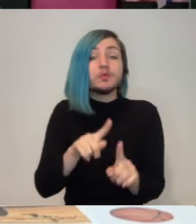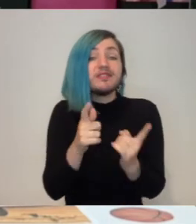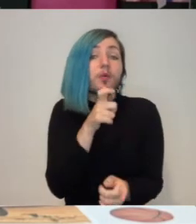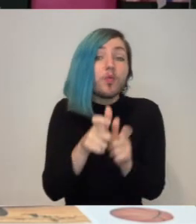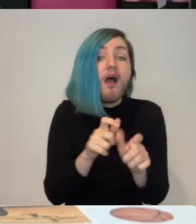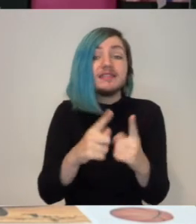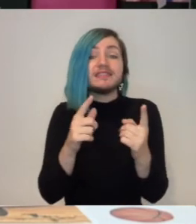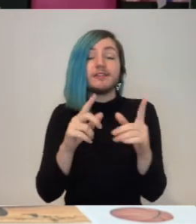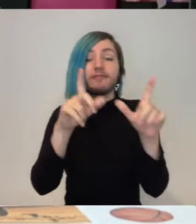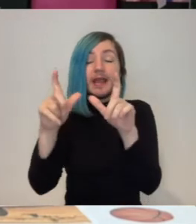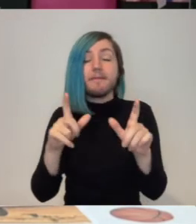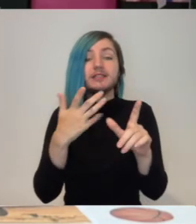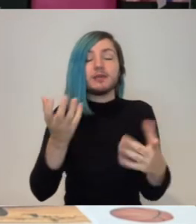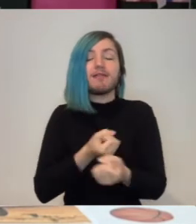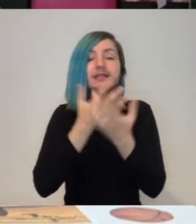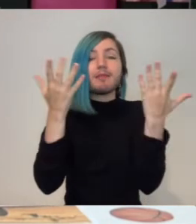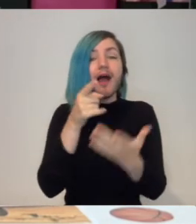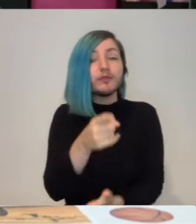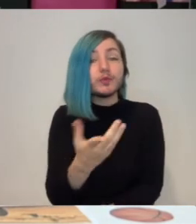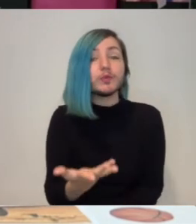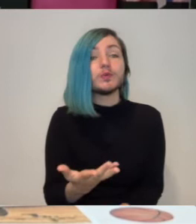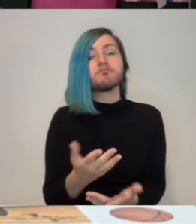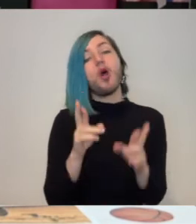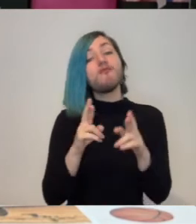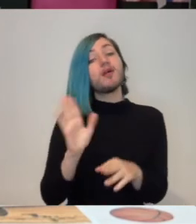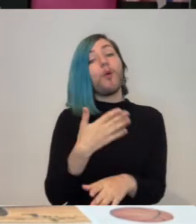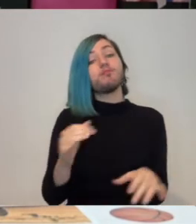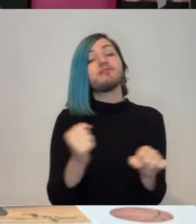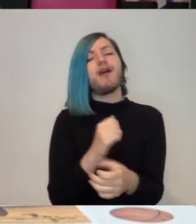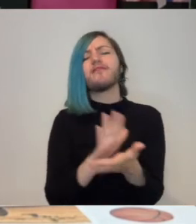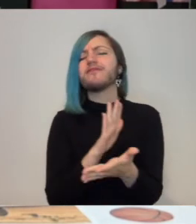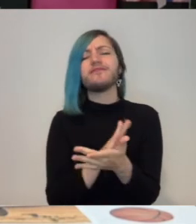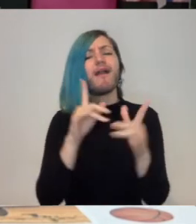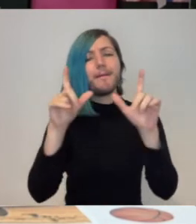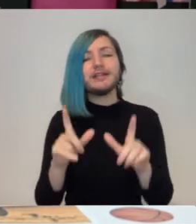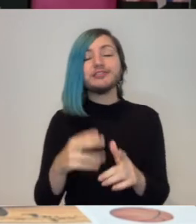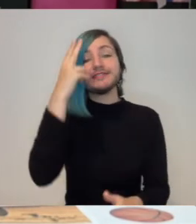images which inspired you. But hopefully everyone's made a really fun image.